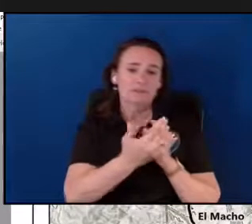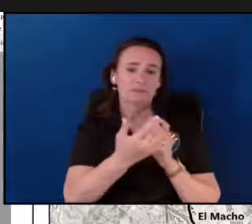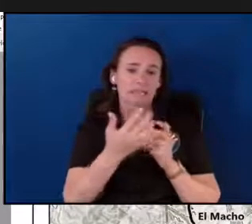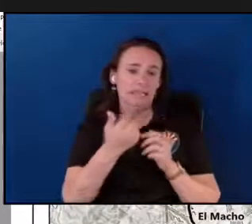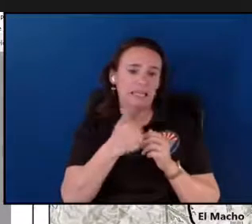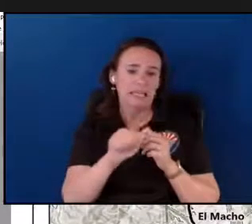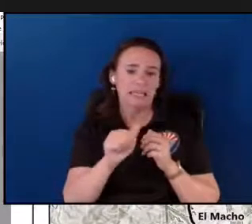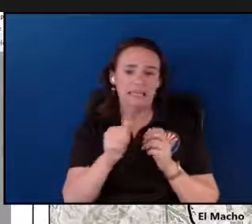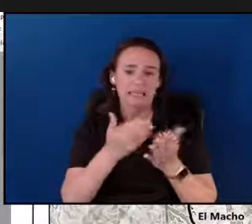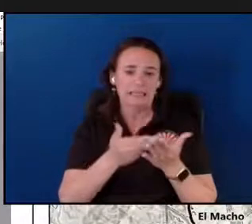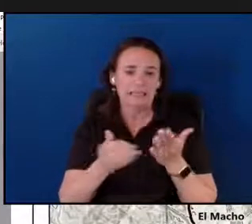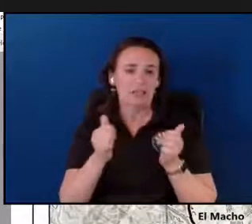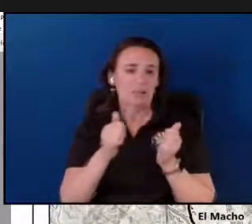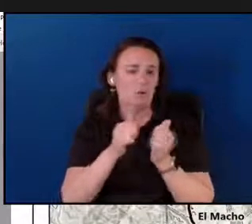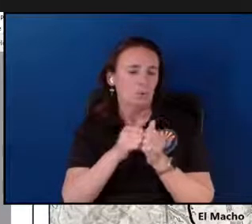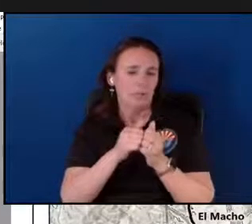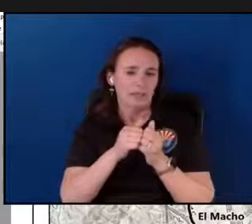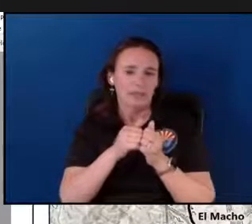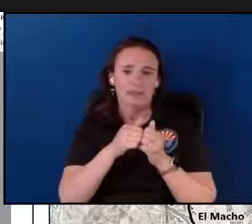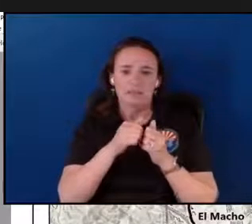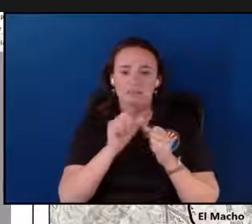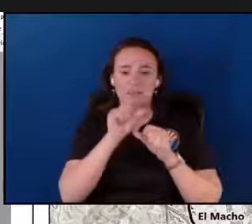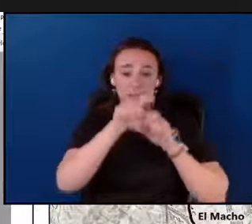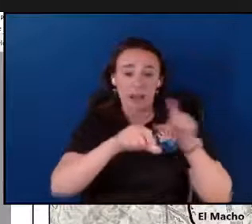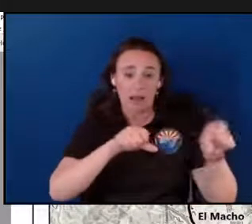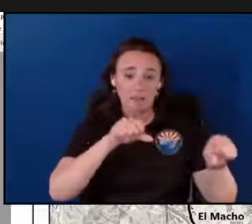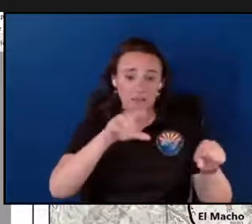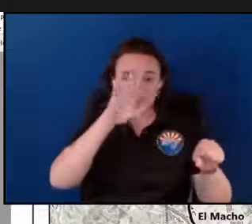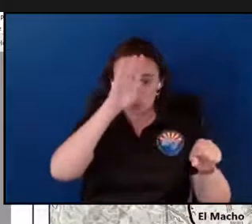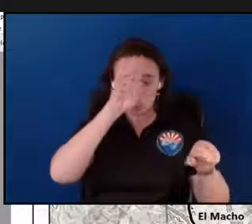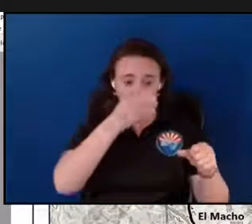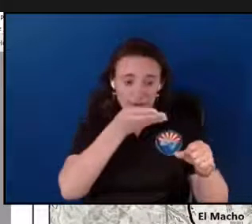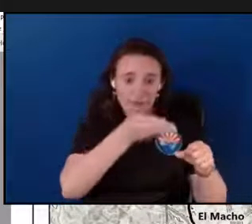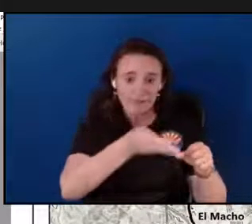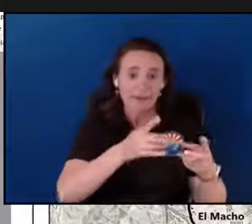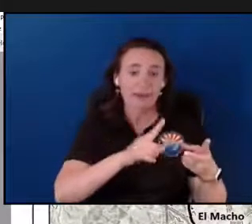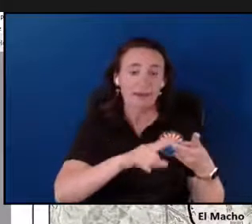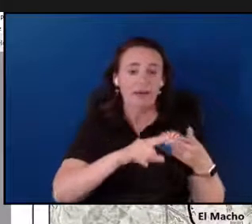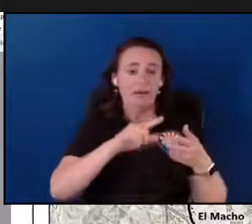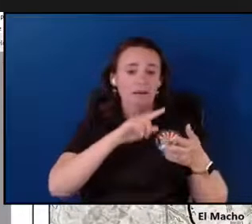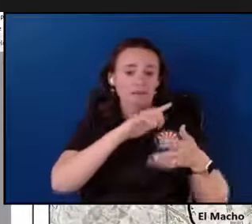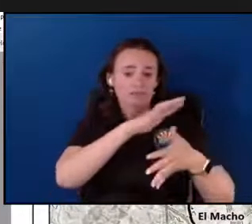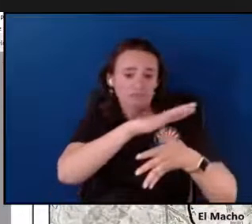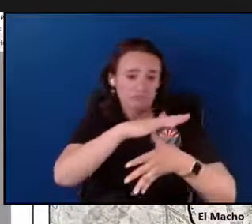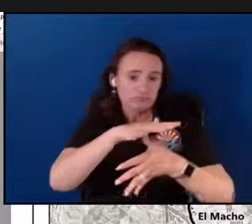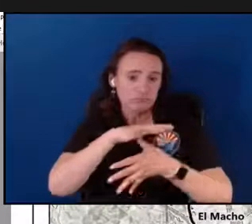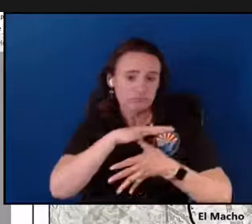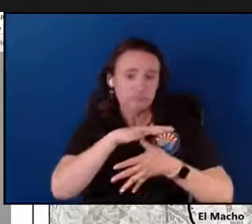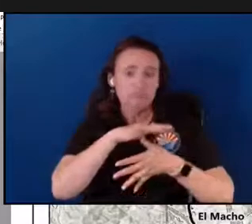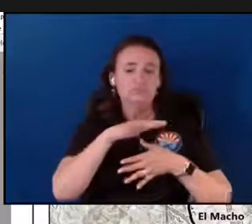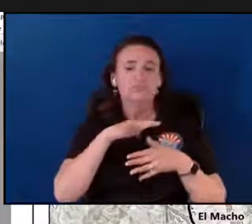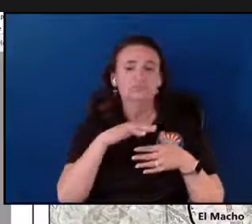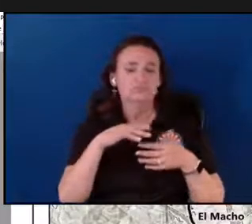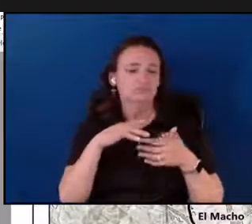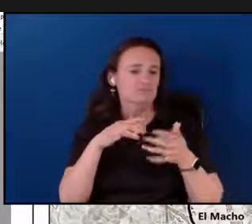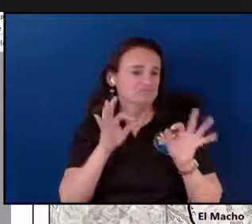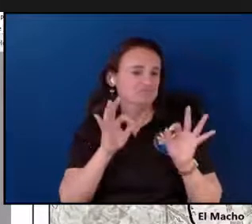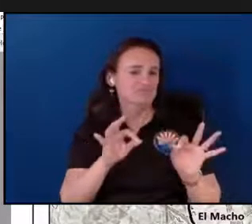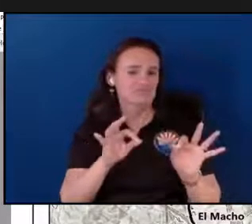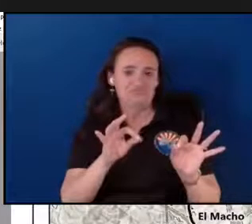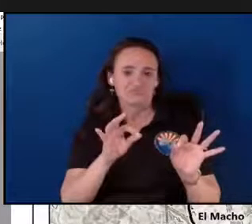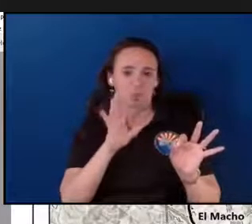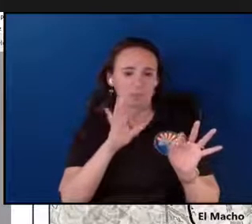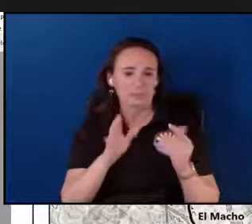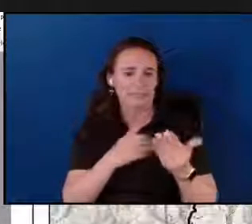aircraft still flying tomorrow and the crews right there should be able to pick that up without any trouble at all. So not considering that